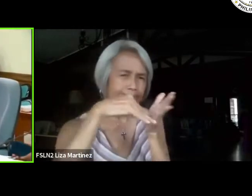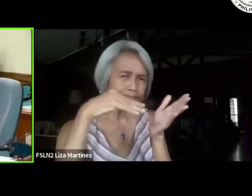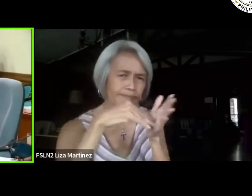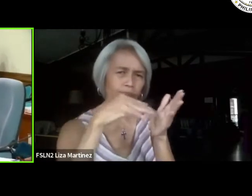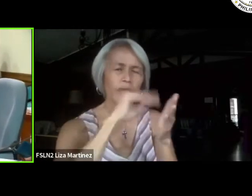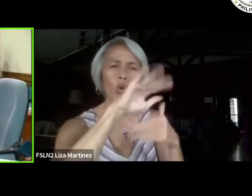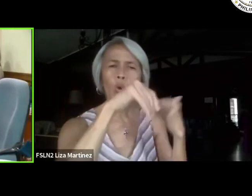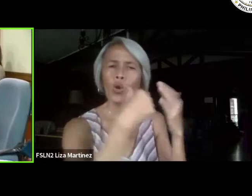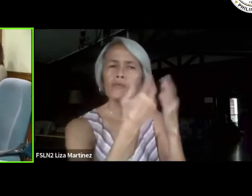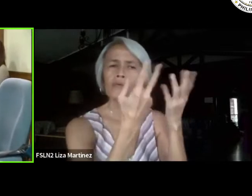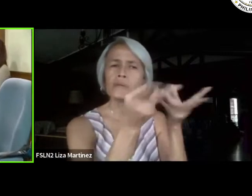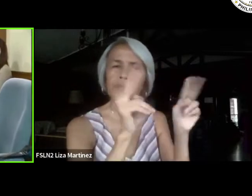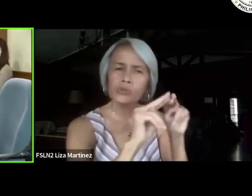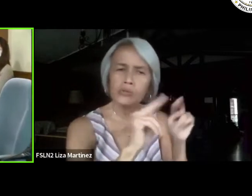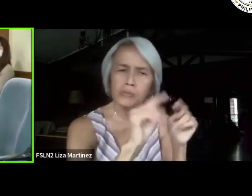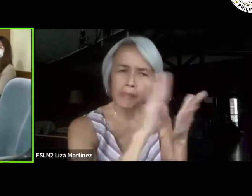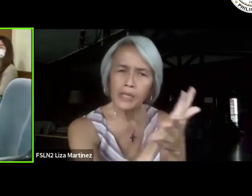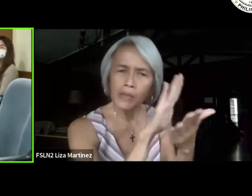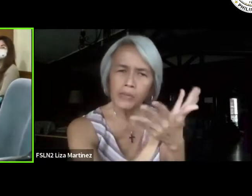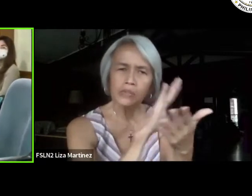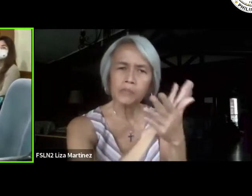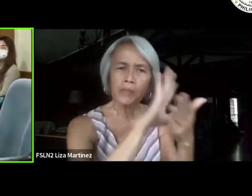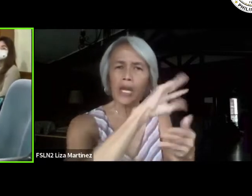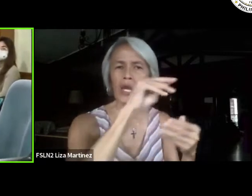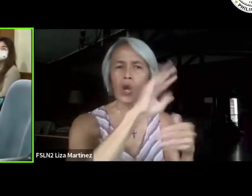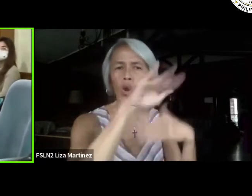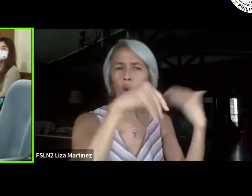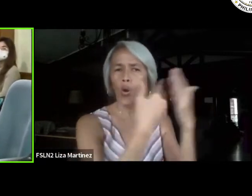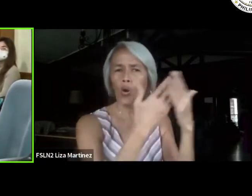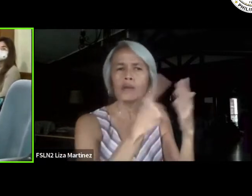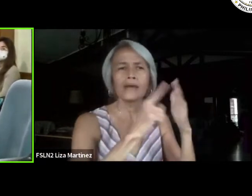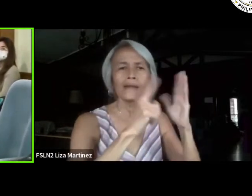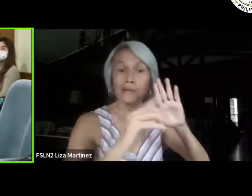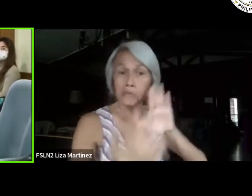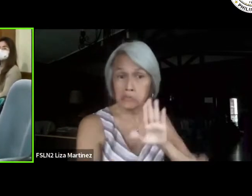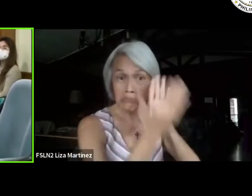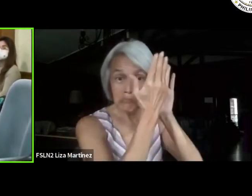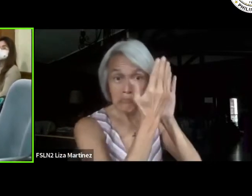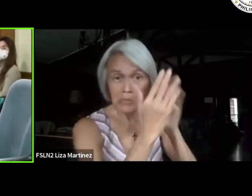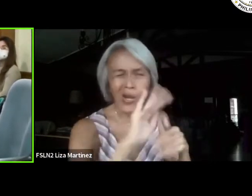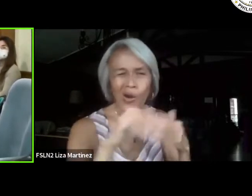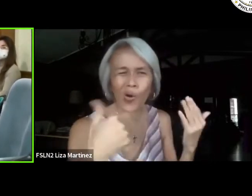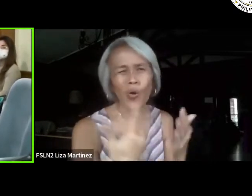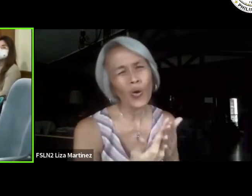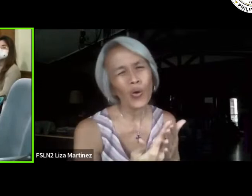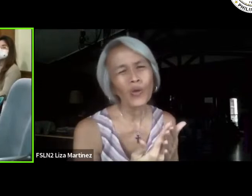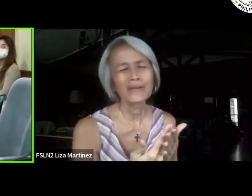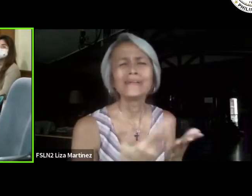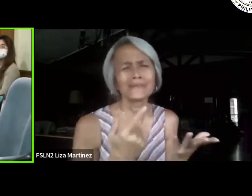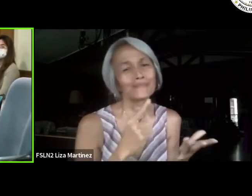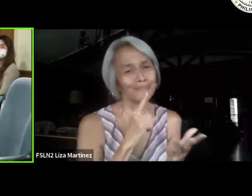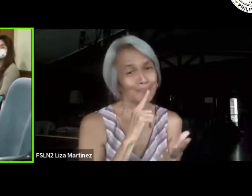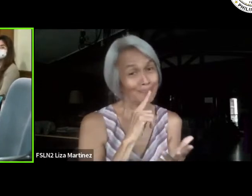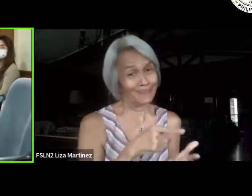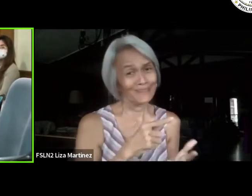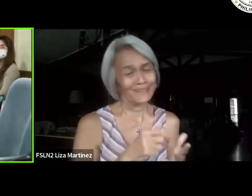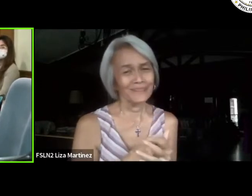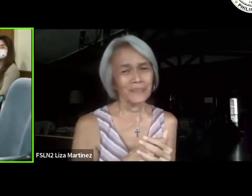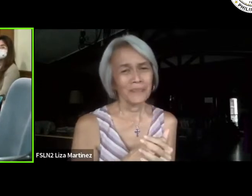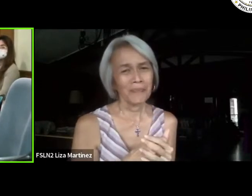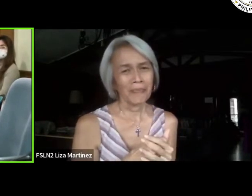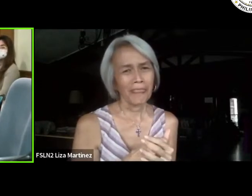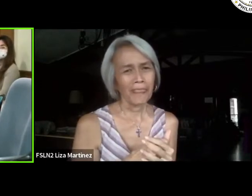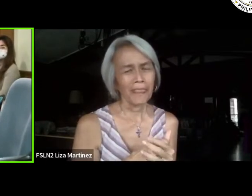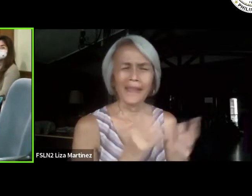want to invite... And siguro face-to-face magkakita-kita rin lahat. Kasi I'm sure there is a